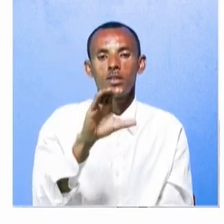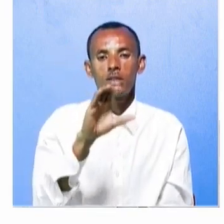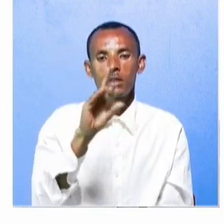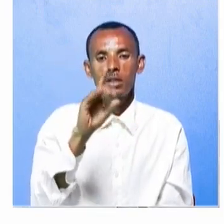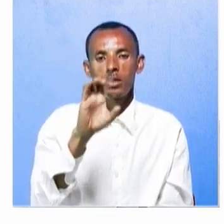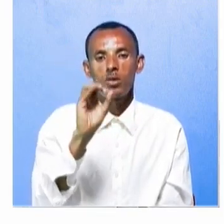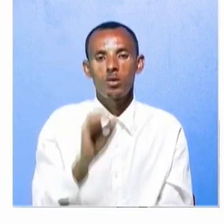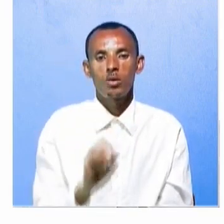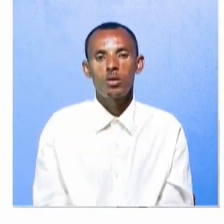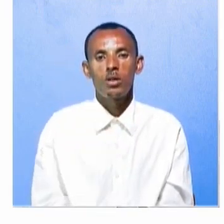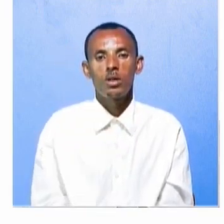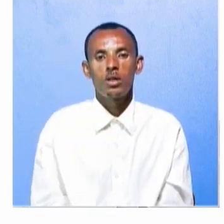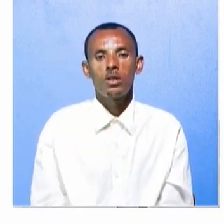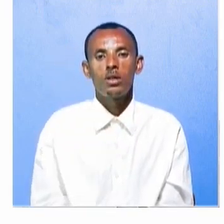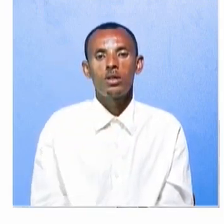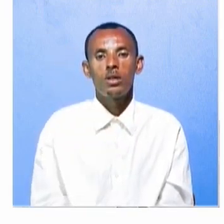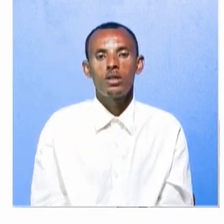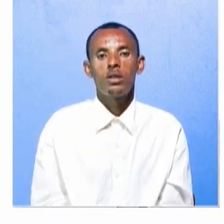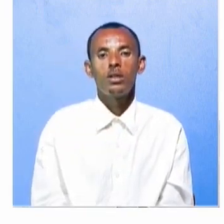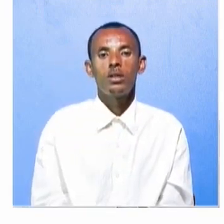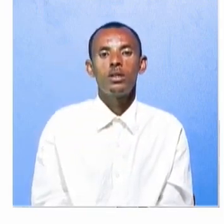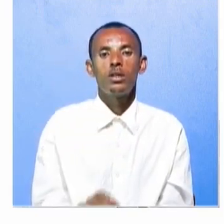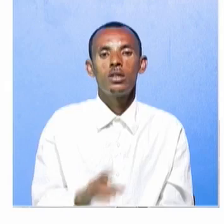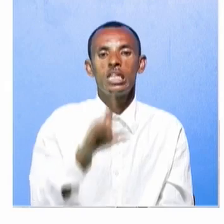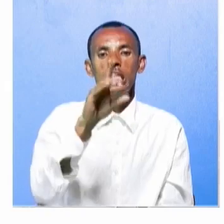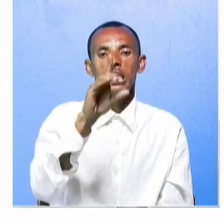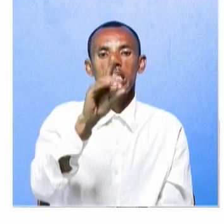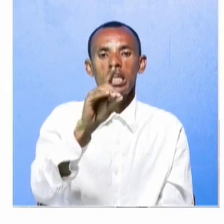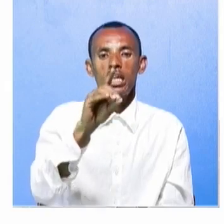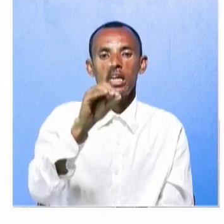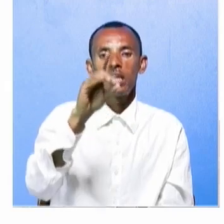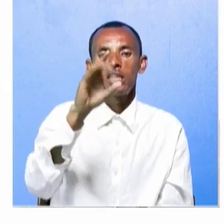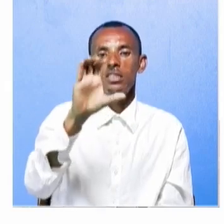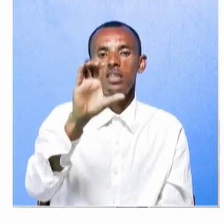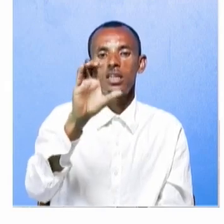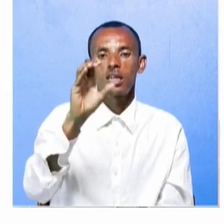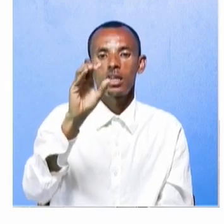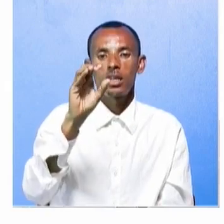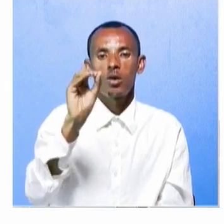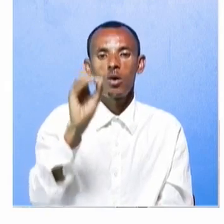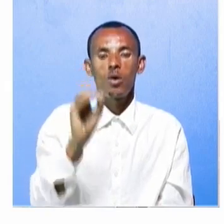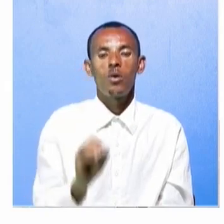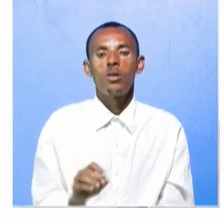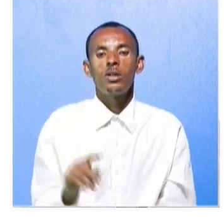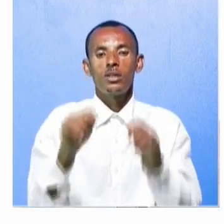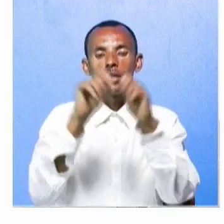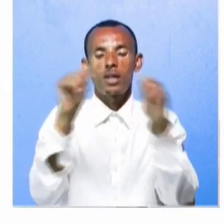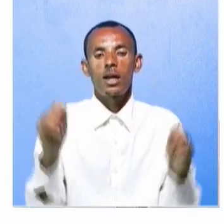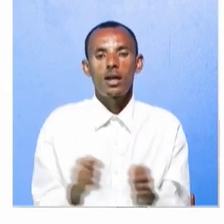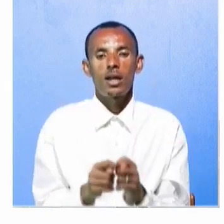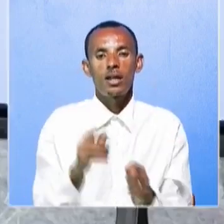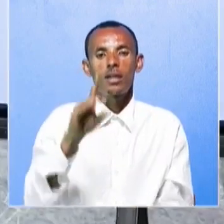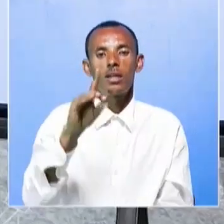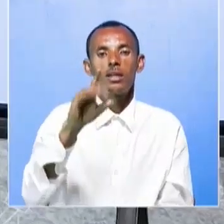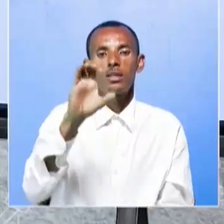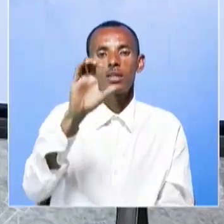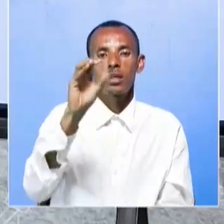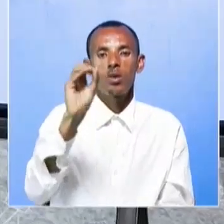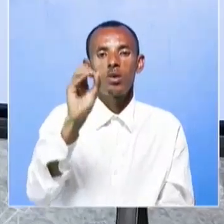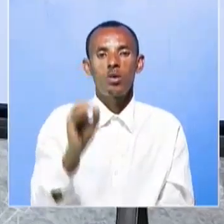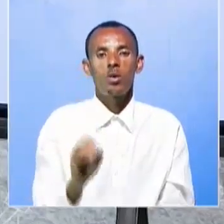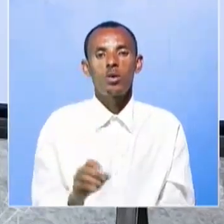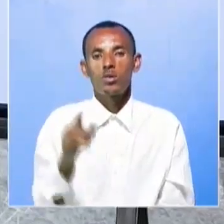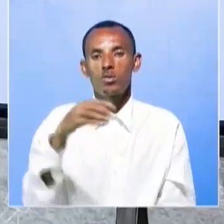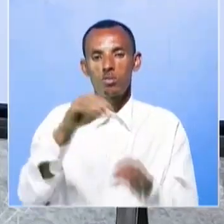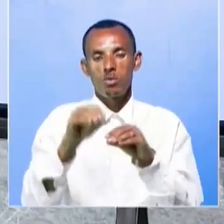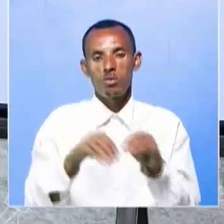we started from here and here, so DCO, okay? Triangle DCO. You need to move